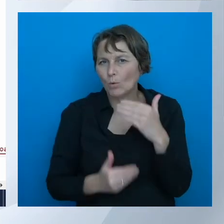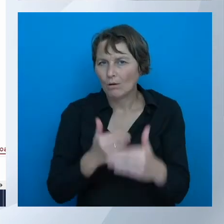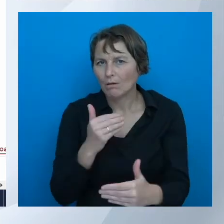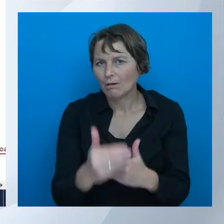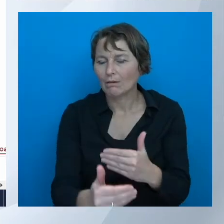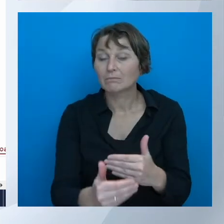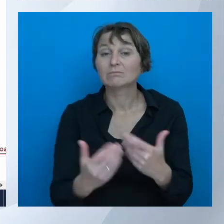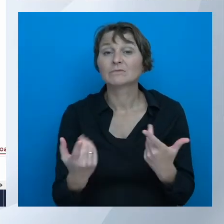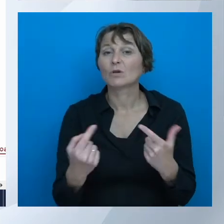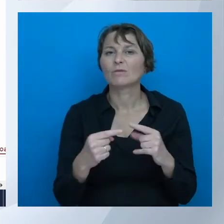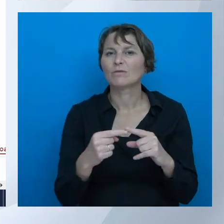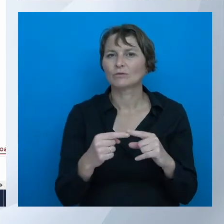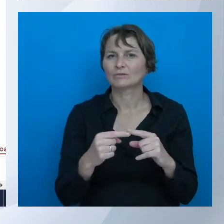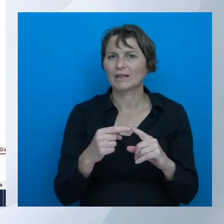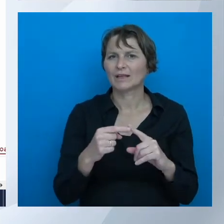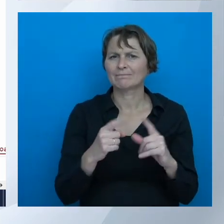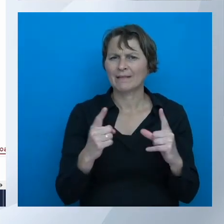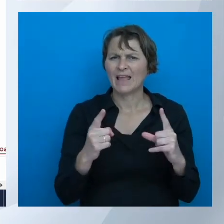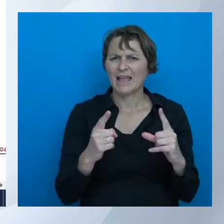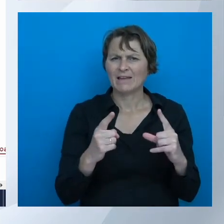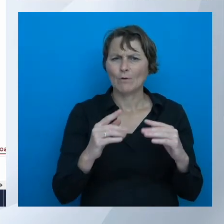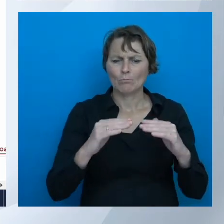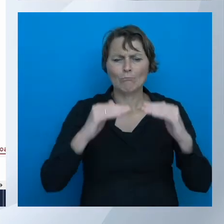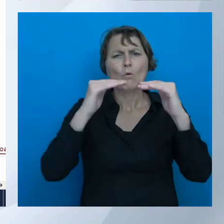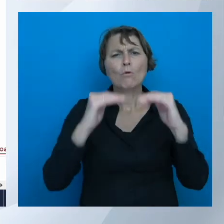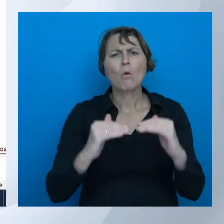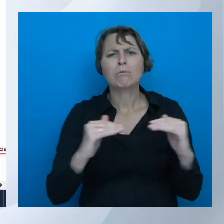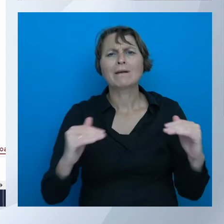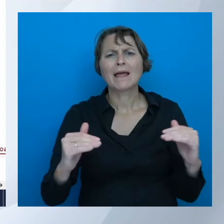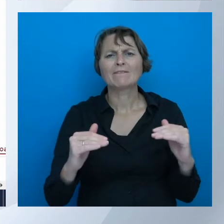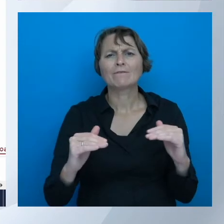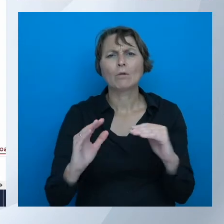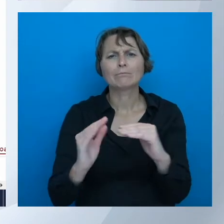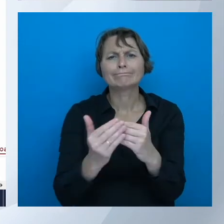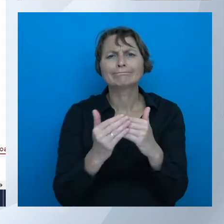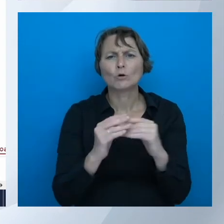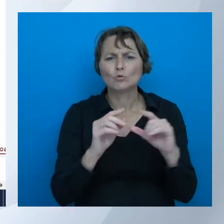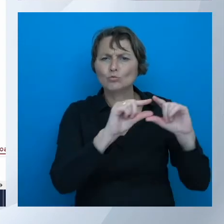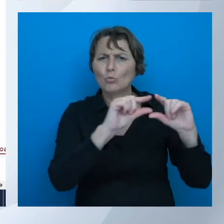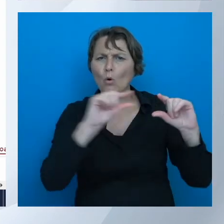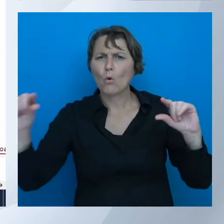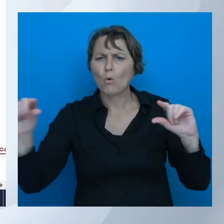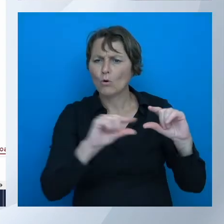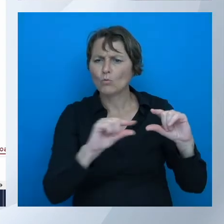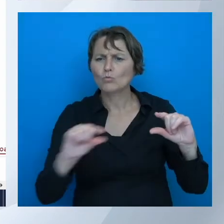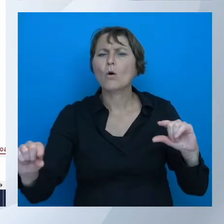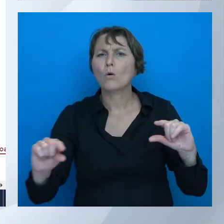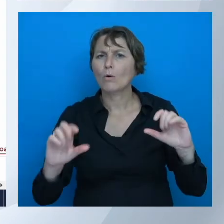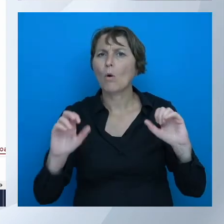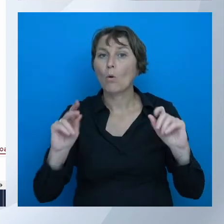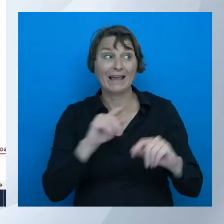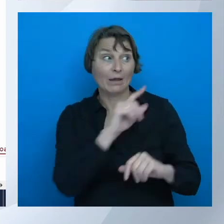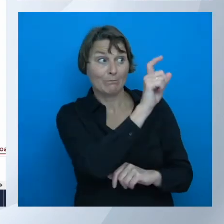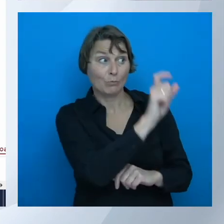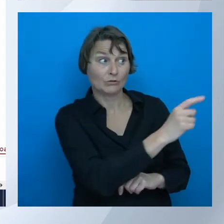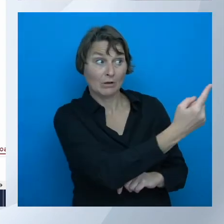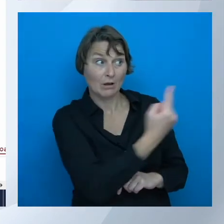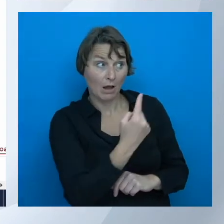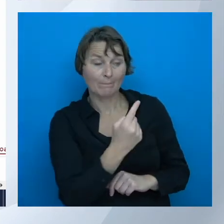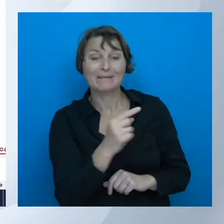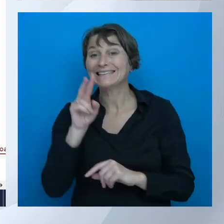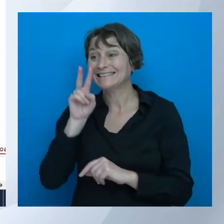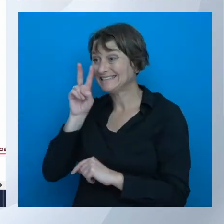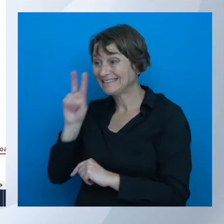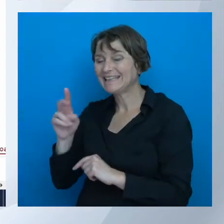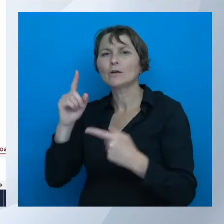level security, you can just say, give me all the rows that this user token has permissions for to actually see. Makes